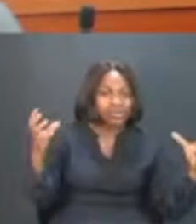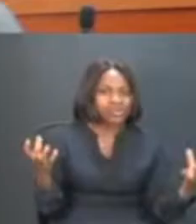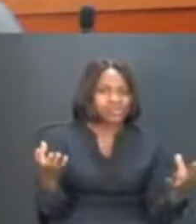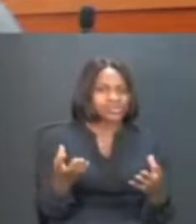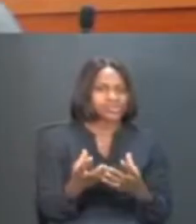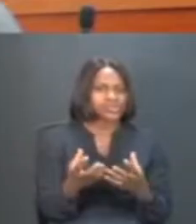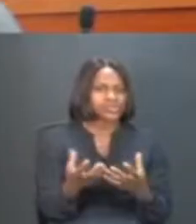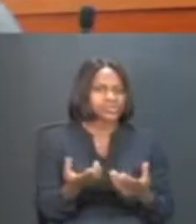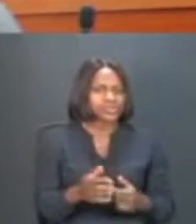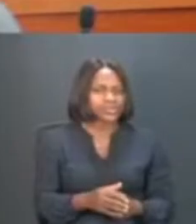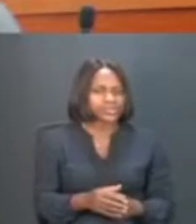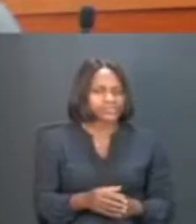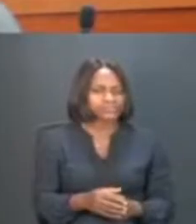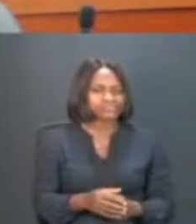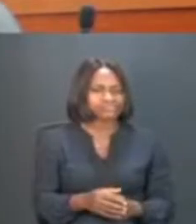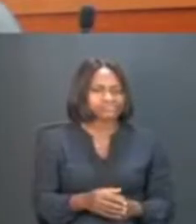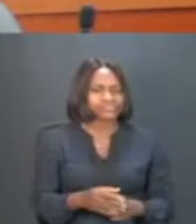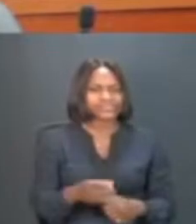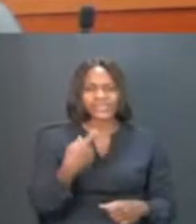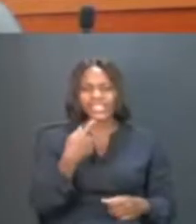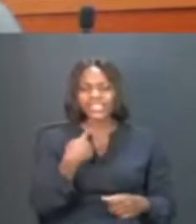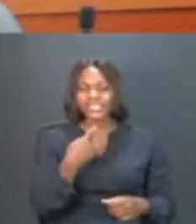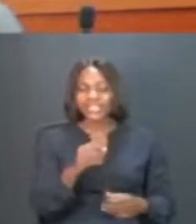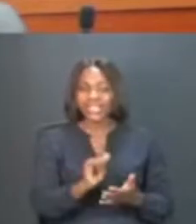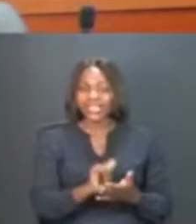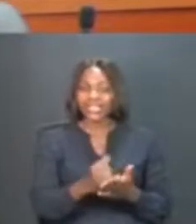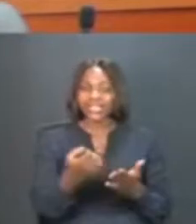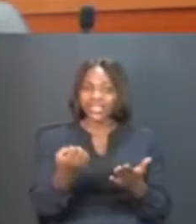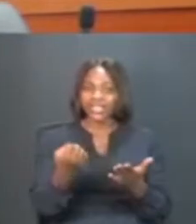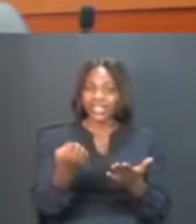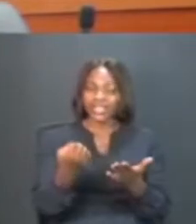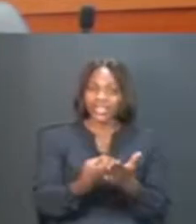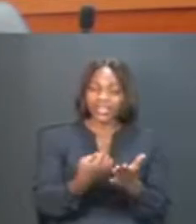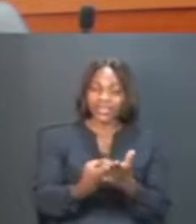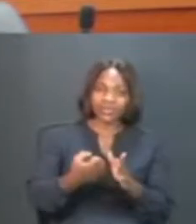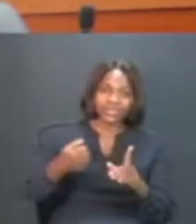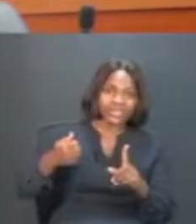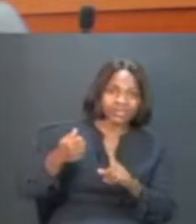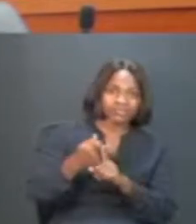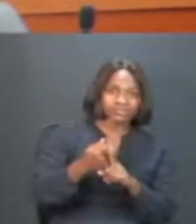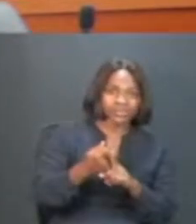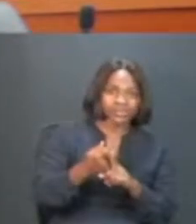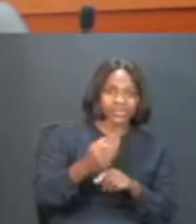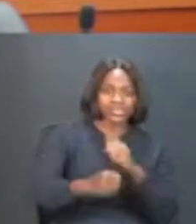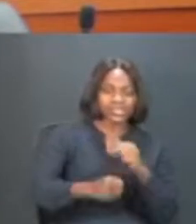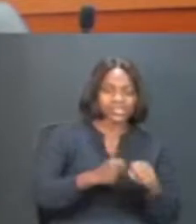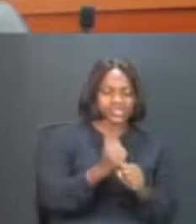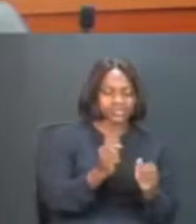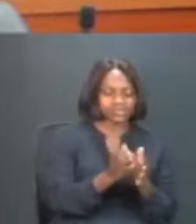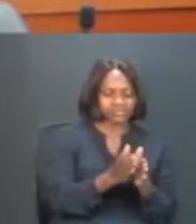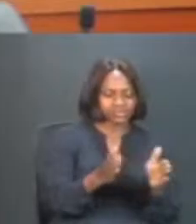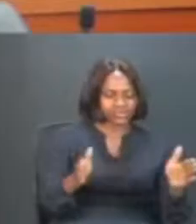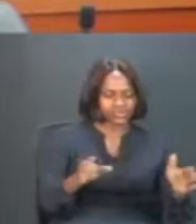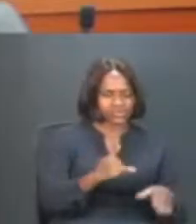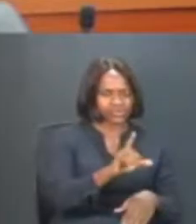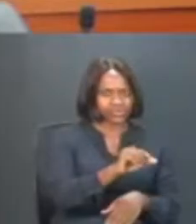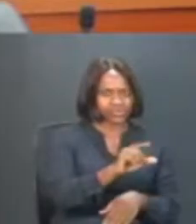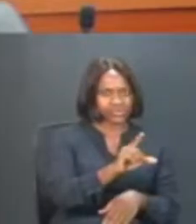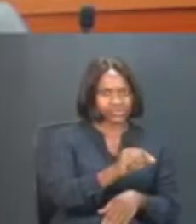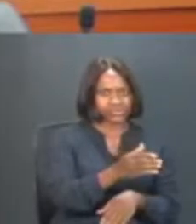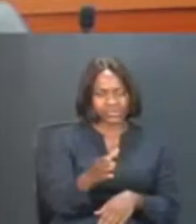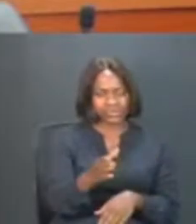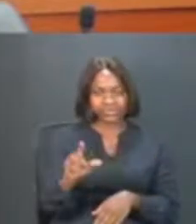that the economic impact of cancers between 2020 to 2050